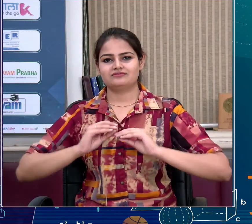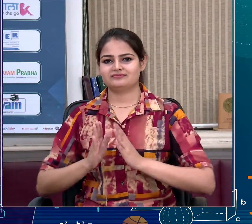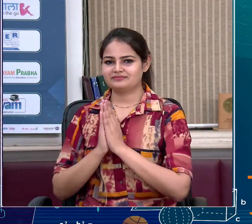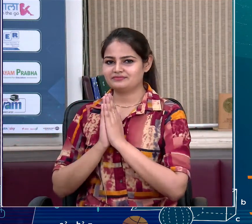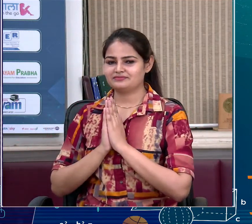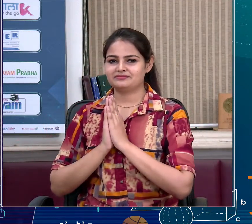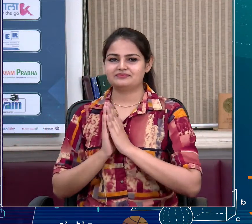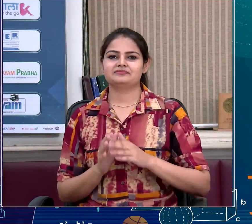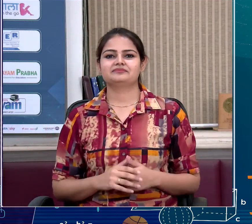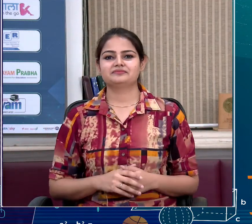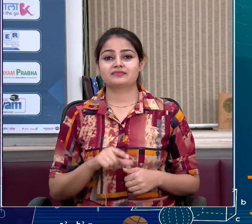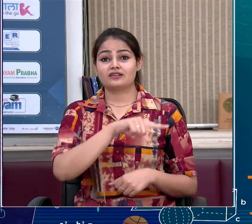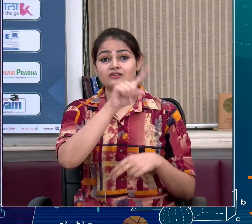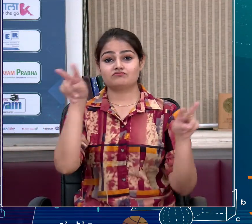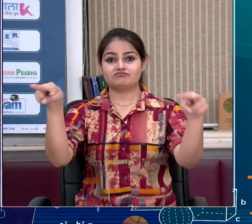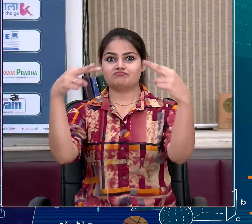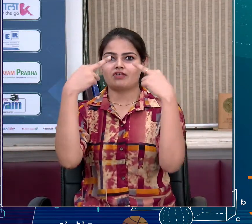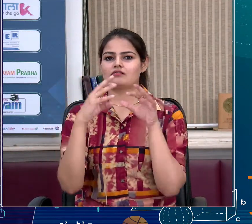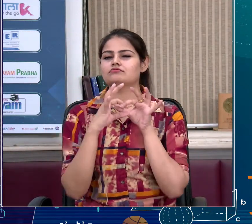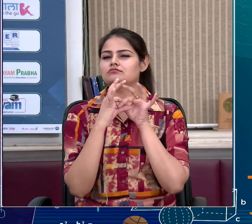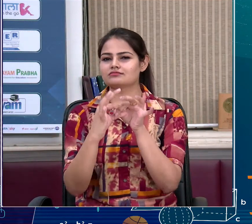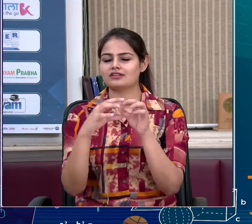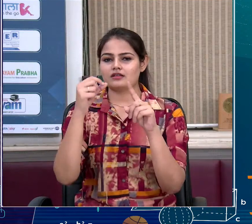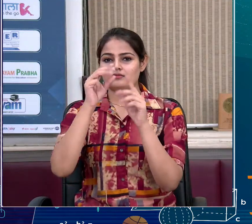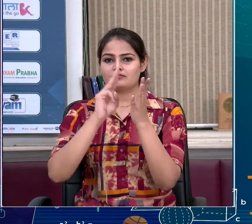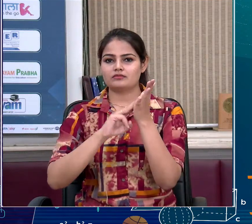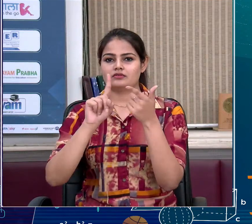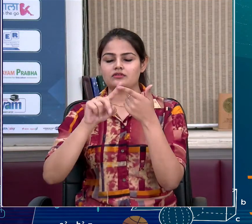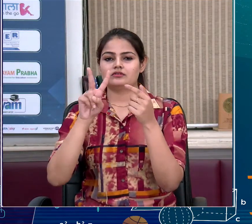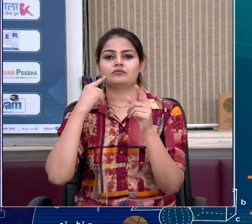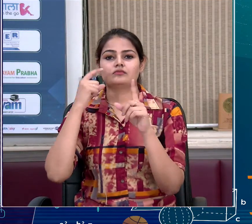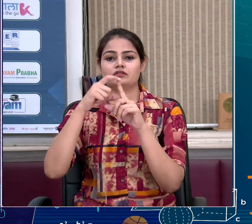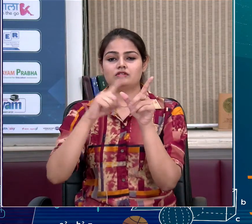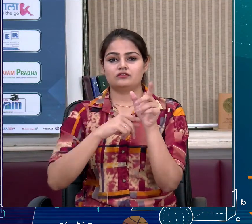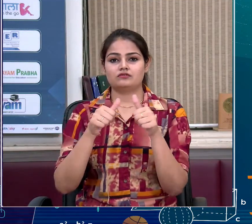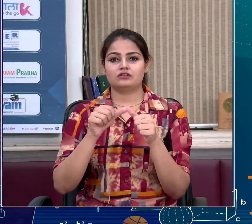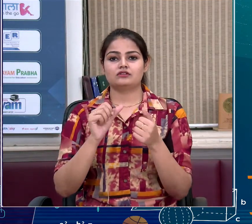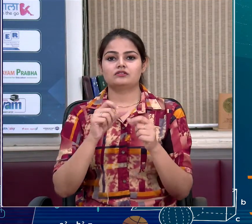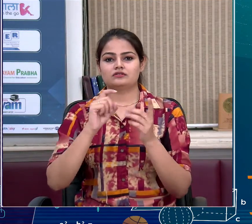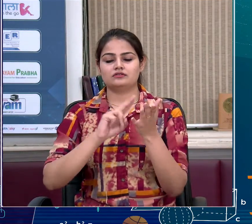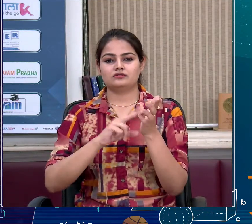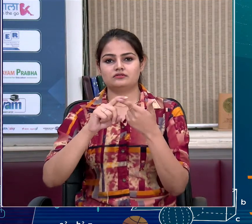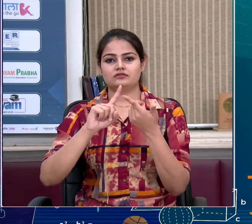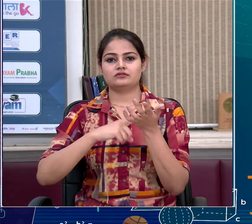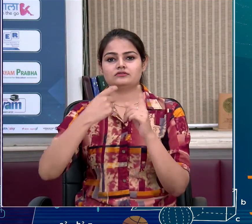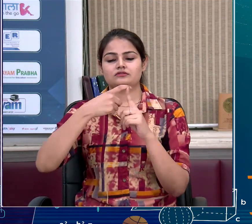to eVidya to watch NCRT's resource material. Thank you, Namaskar.